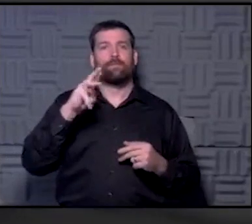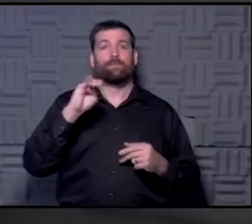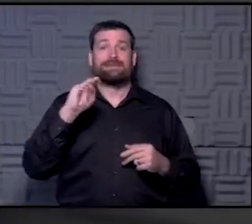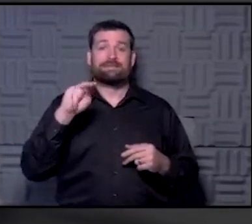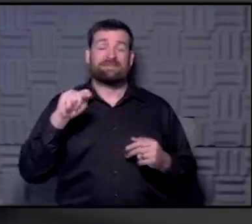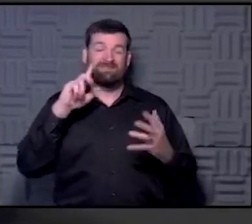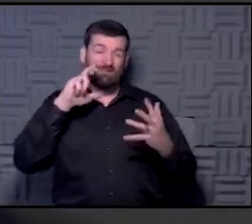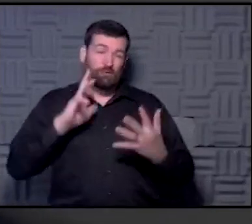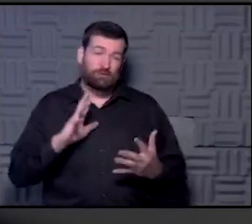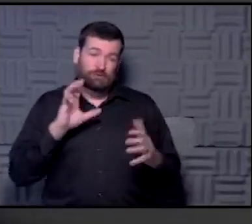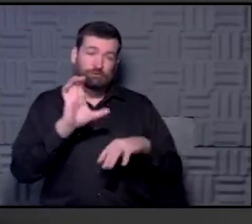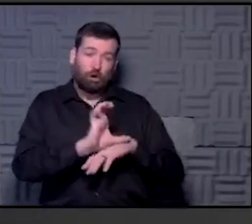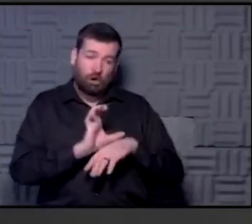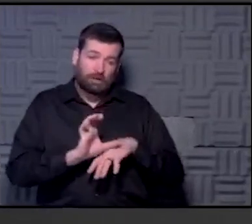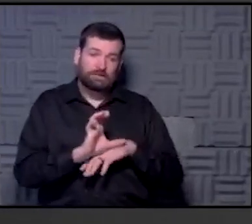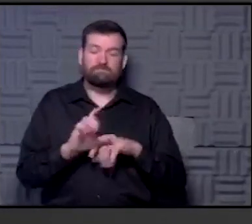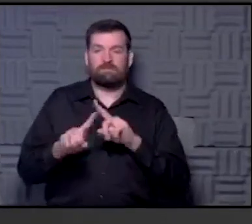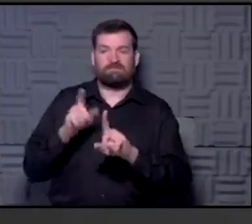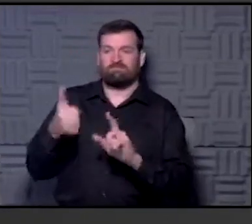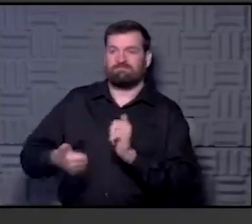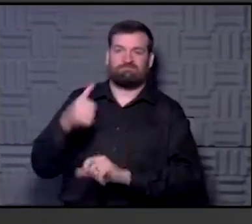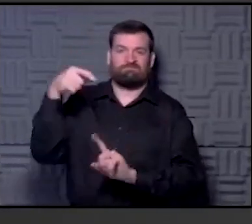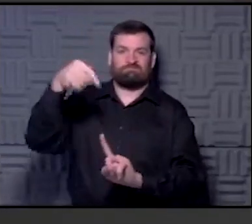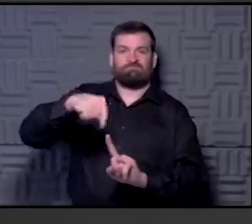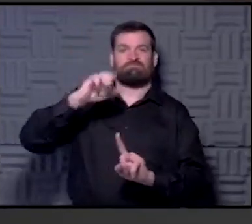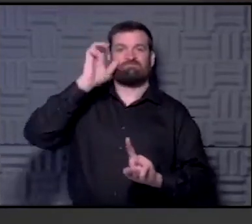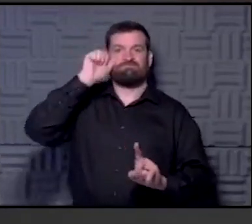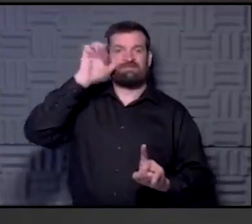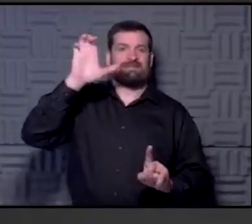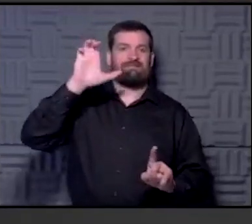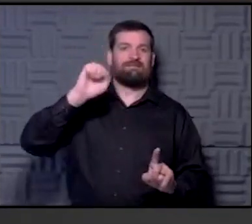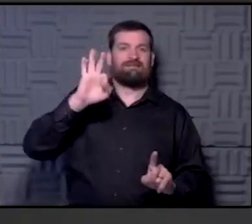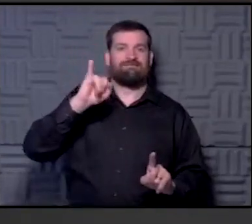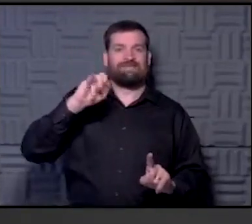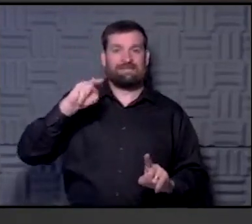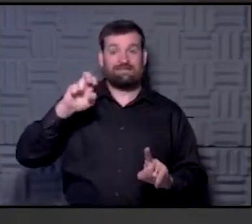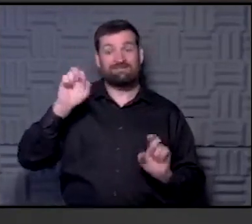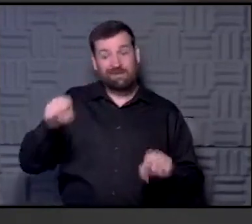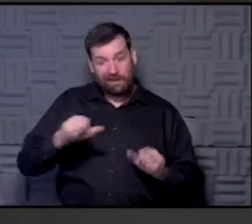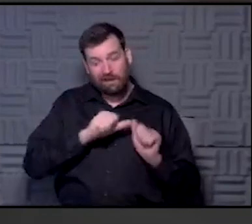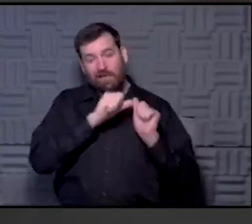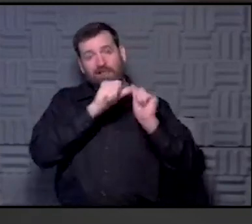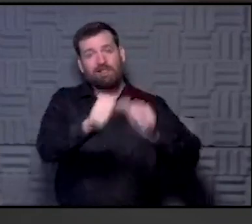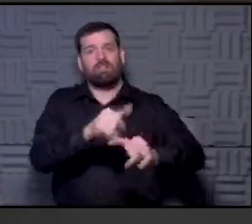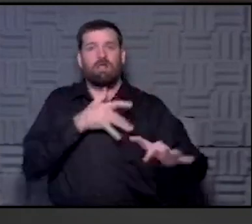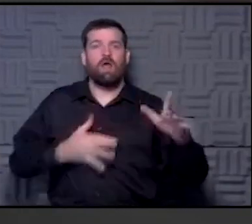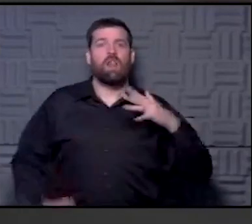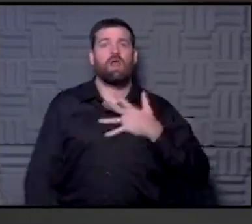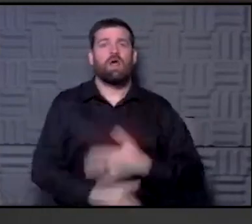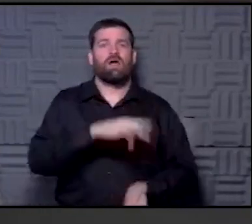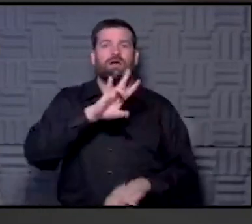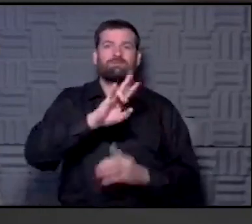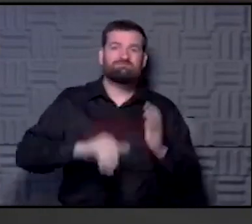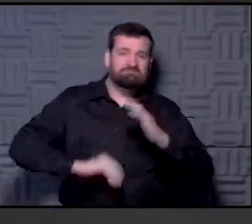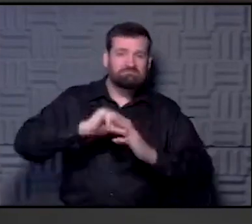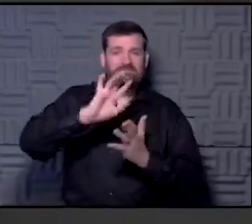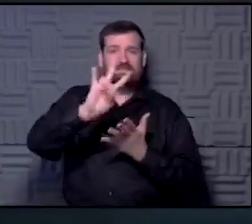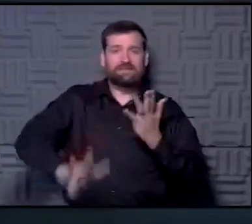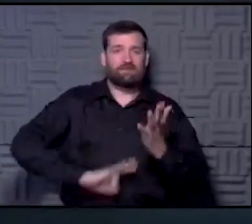sadly. Caffeine's the big one there. So caffeine can stay in the body up to 7 hours, so really being careful of that as